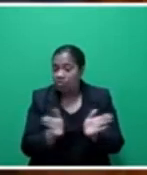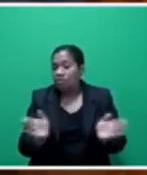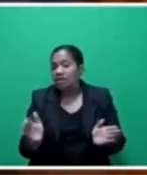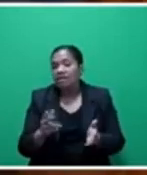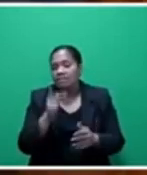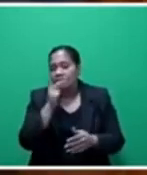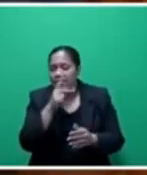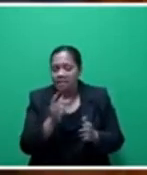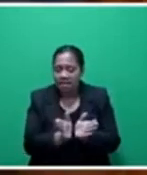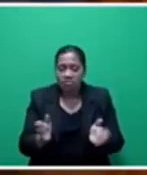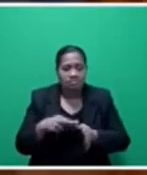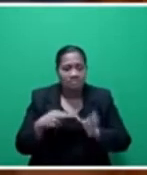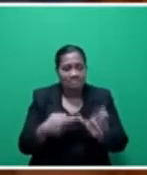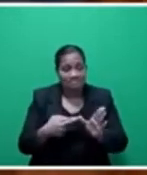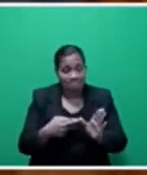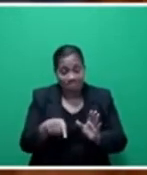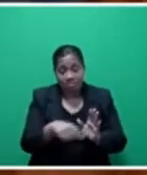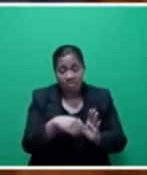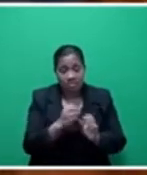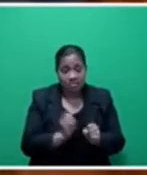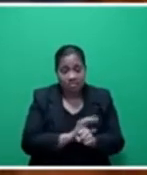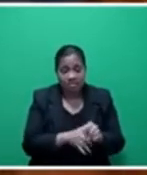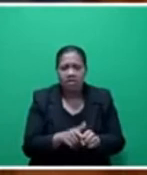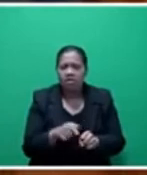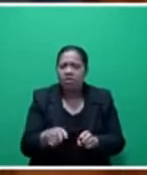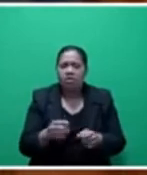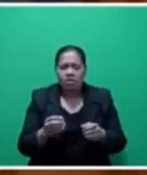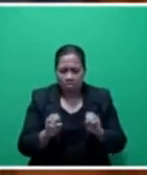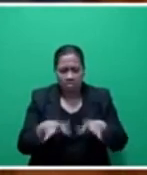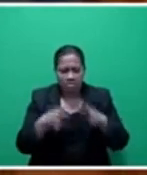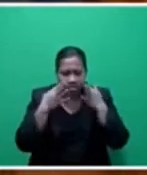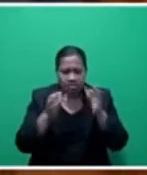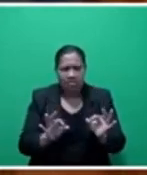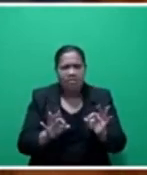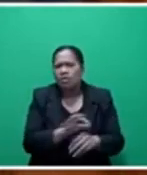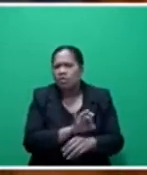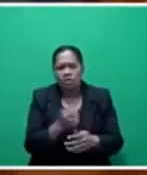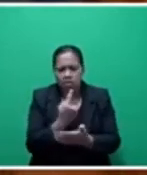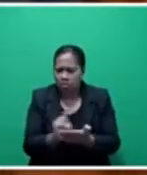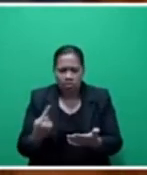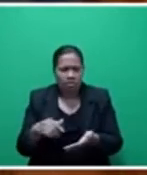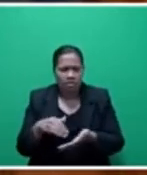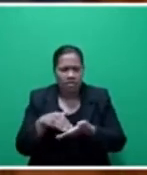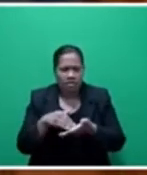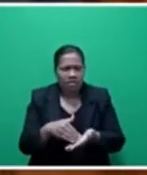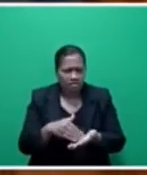to the pandemic was the imposition of curfew, which not only helped curtail the spread